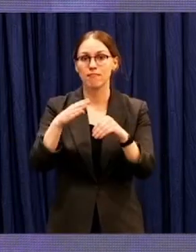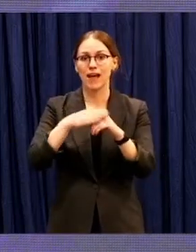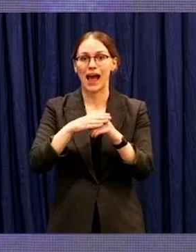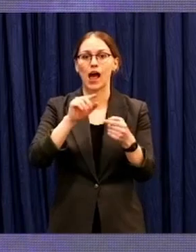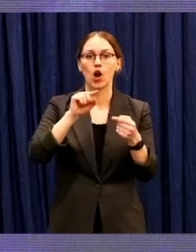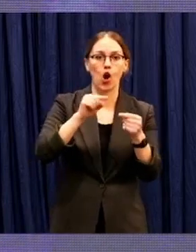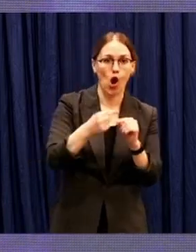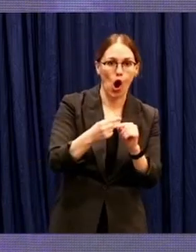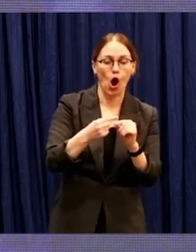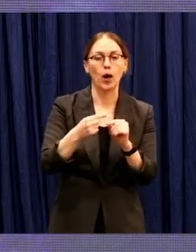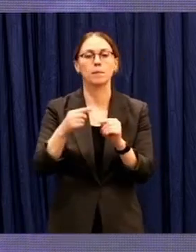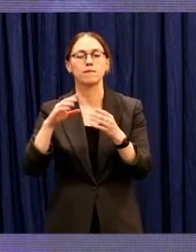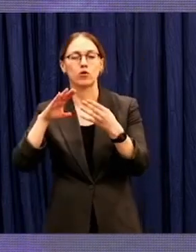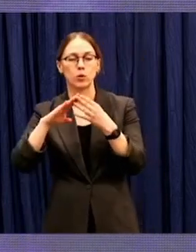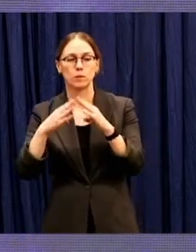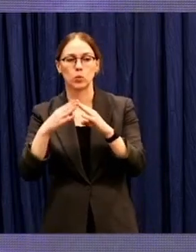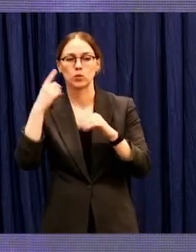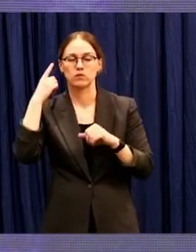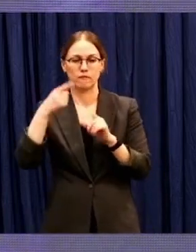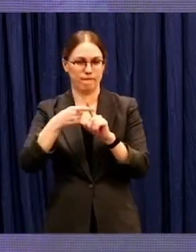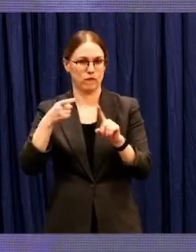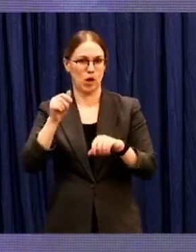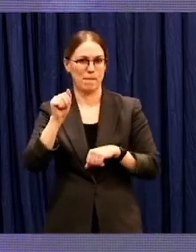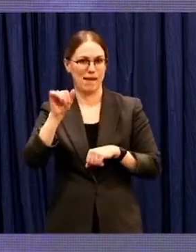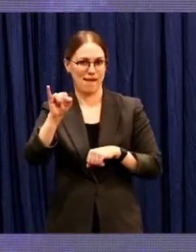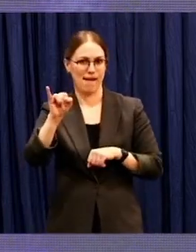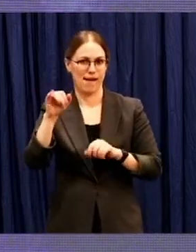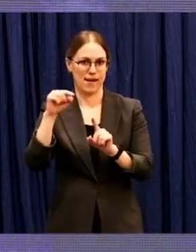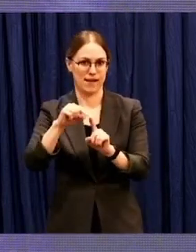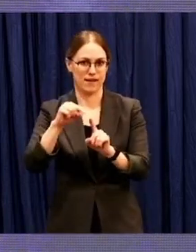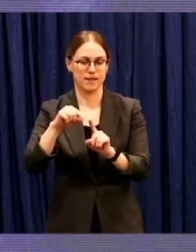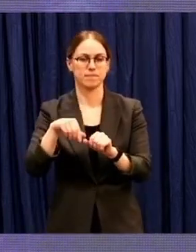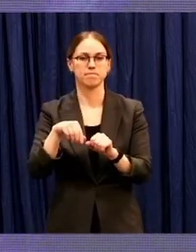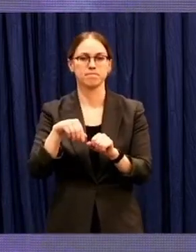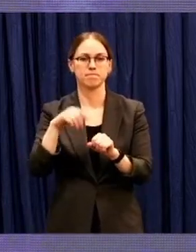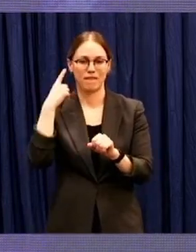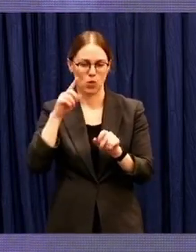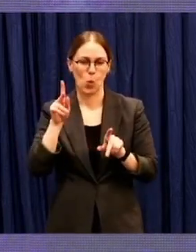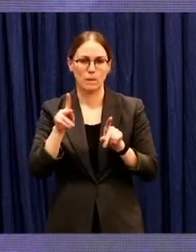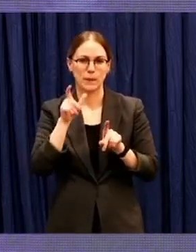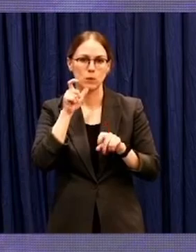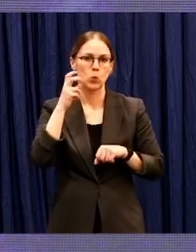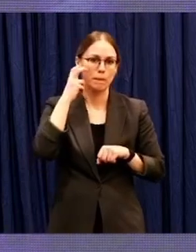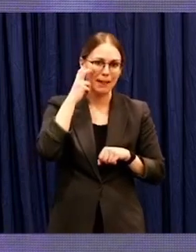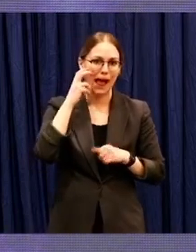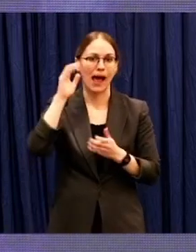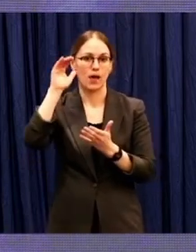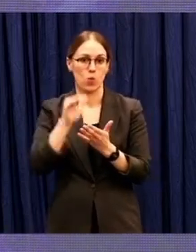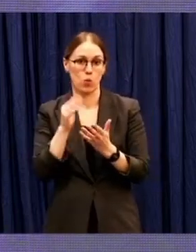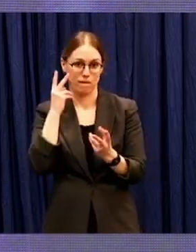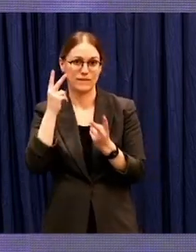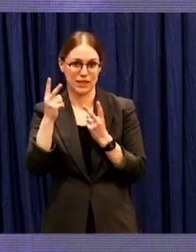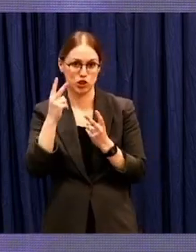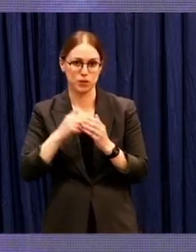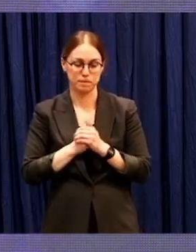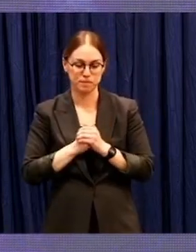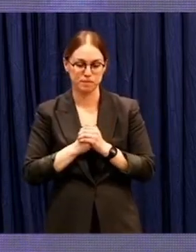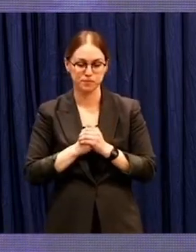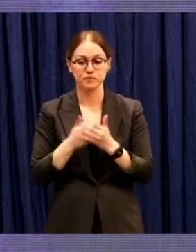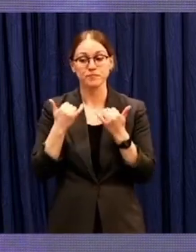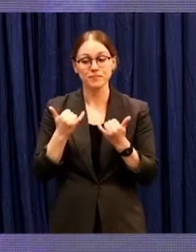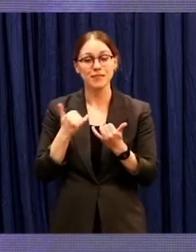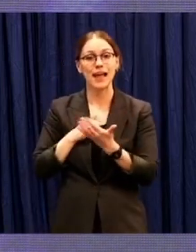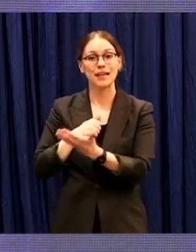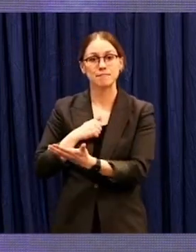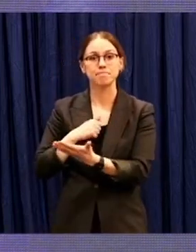opportunities presented by artificial intelligence for people who are blind or who have low vision. Today, she'll be discussing